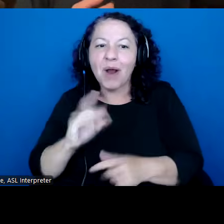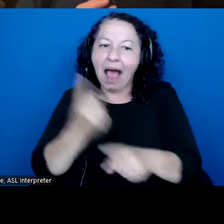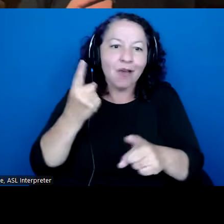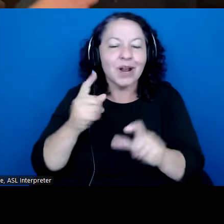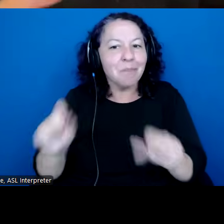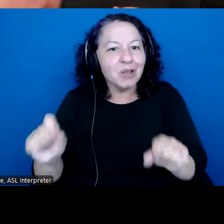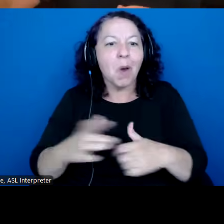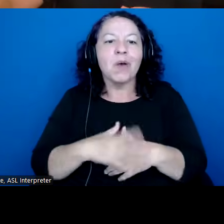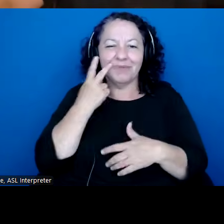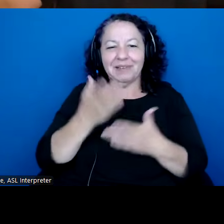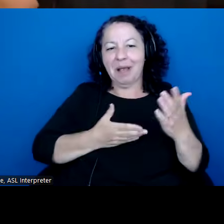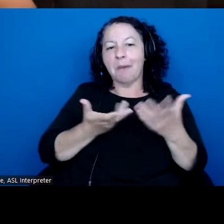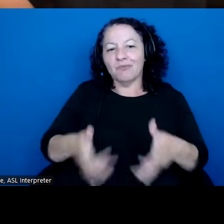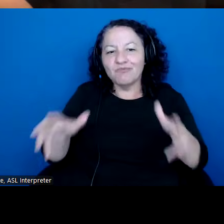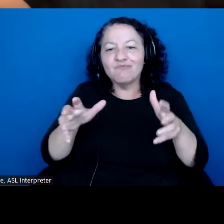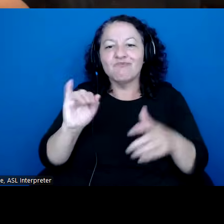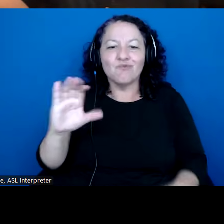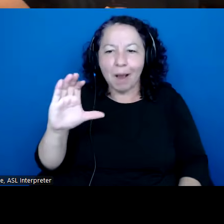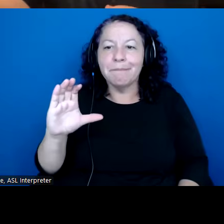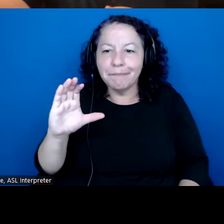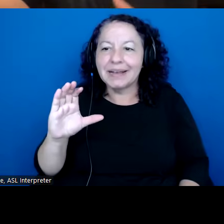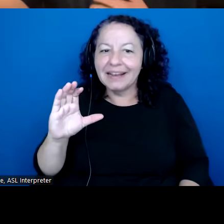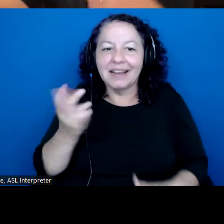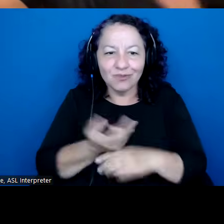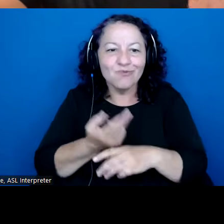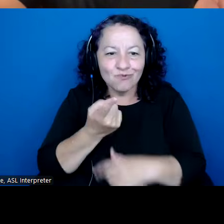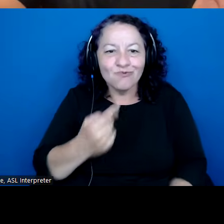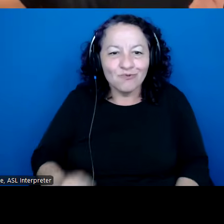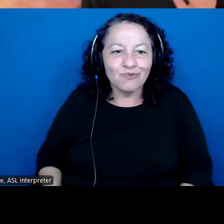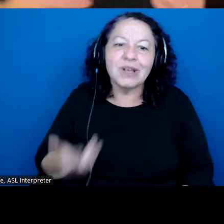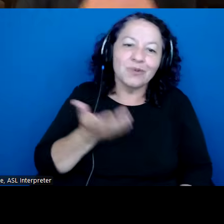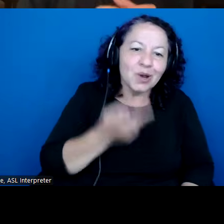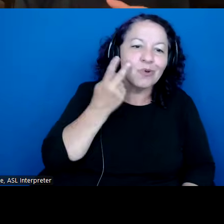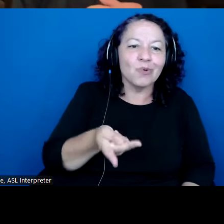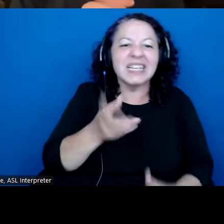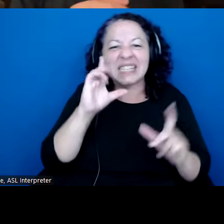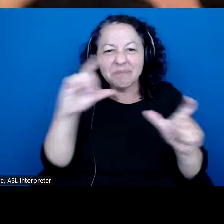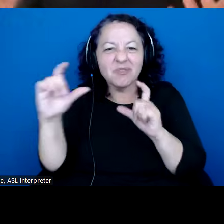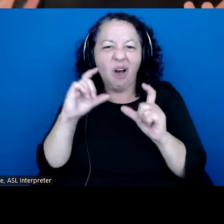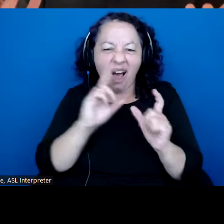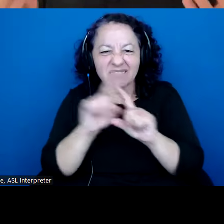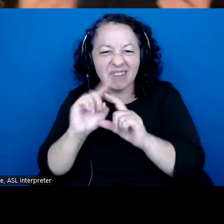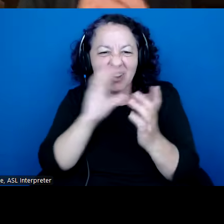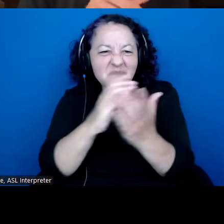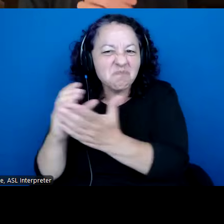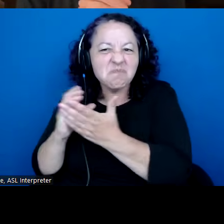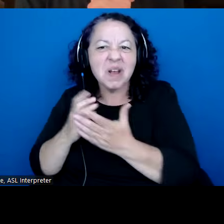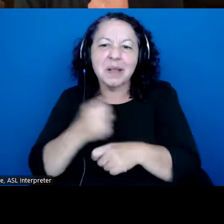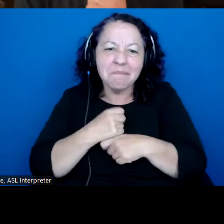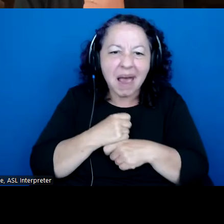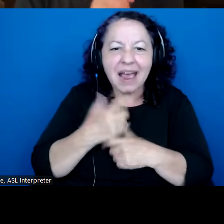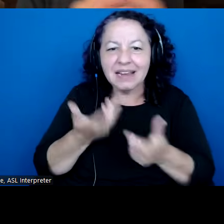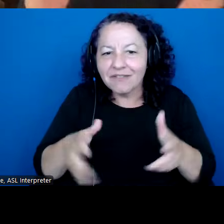our ceramic vessels that we were using. And here you see just some shots of the making of those vessels and some of the different processes that we